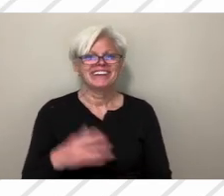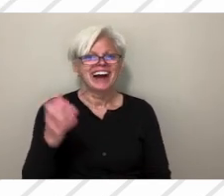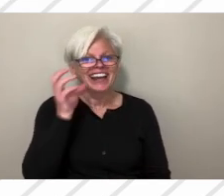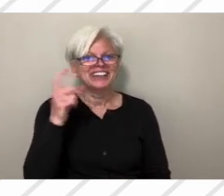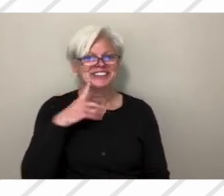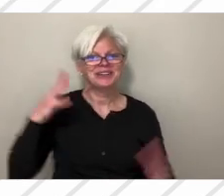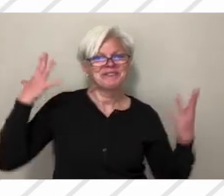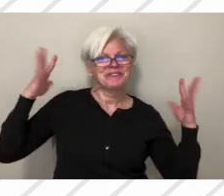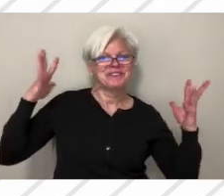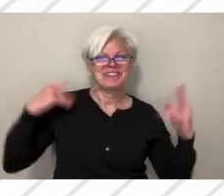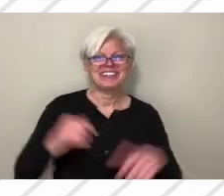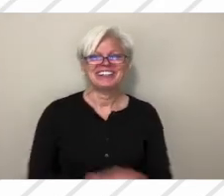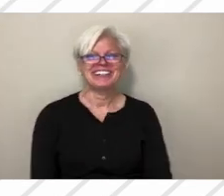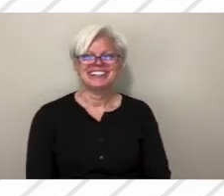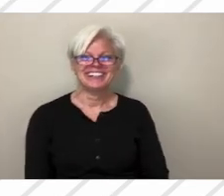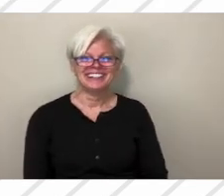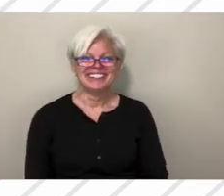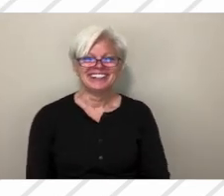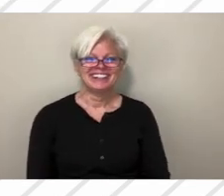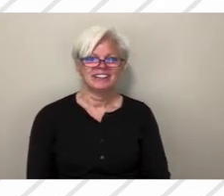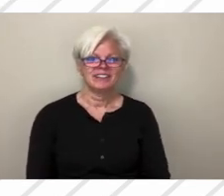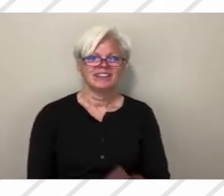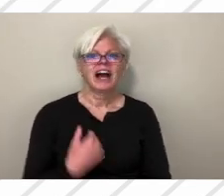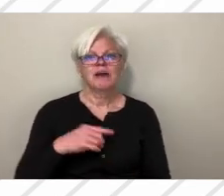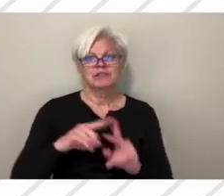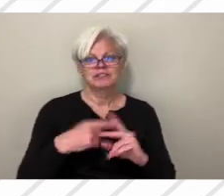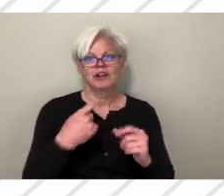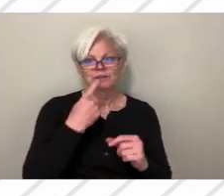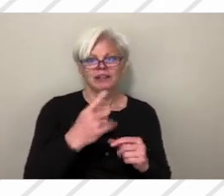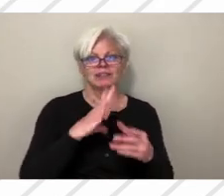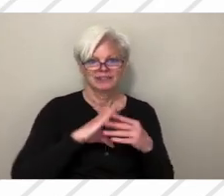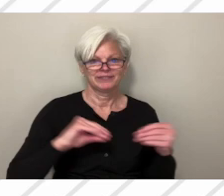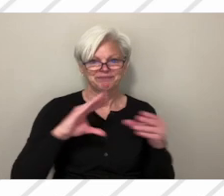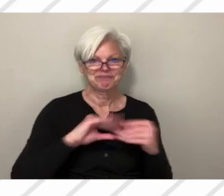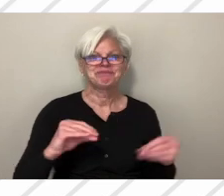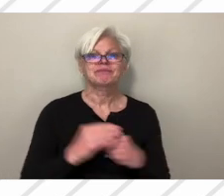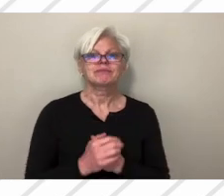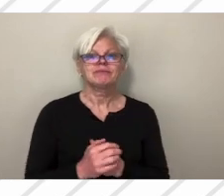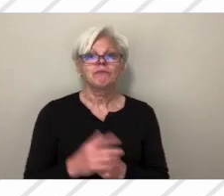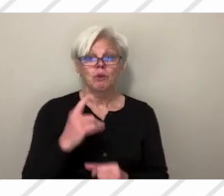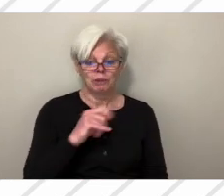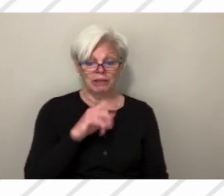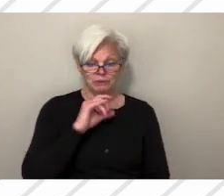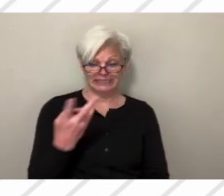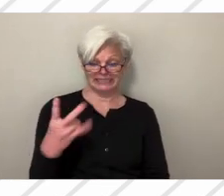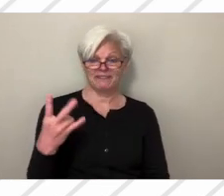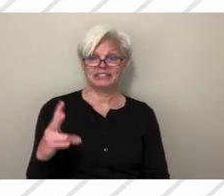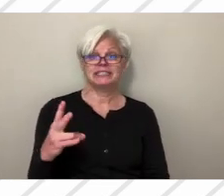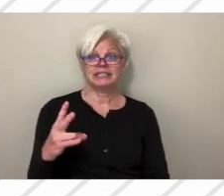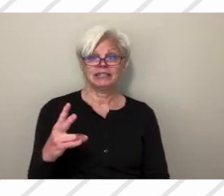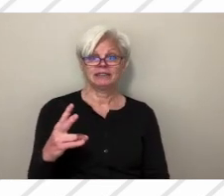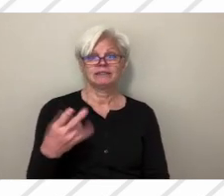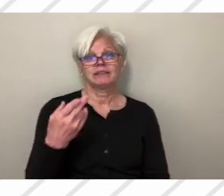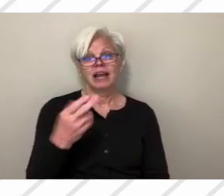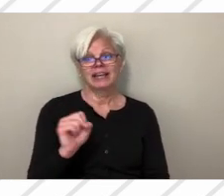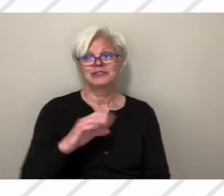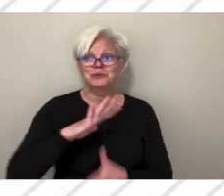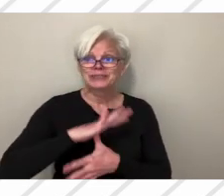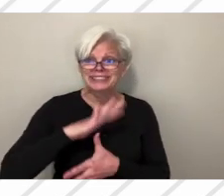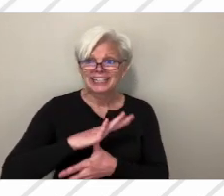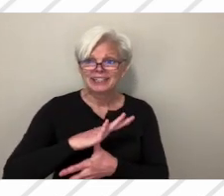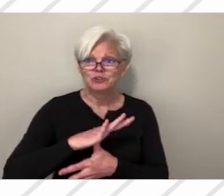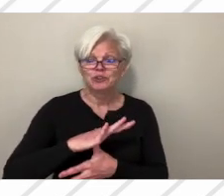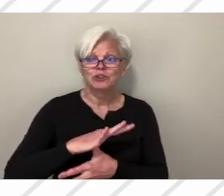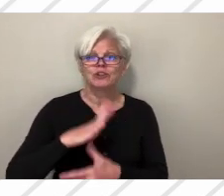out there. You know, I'm going to start with a story. When I was 17 years old, I was a high school senior student